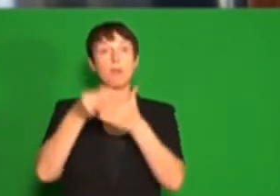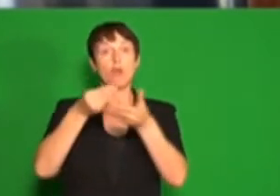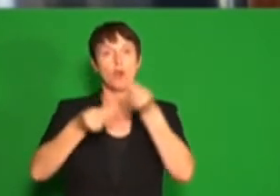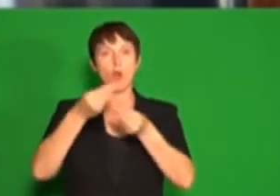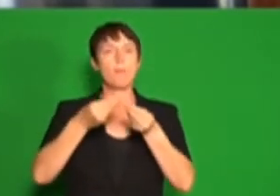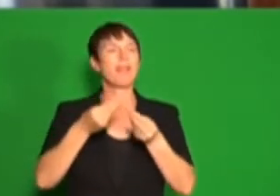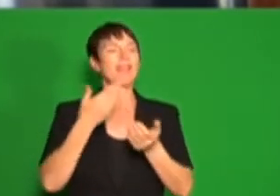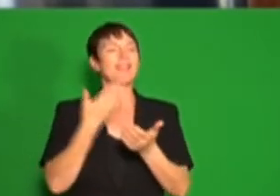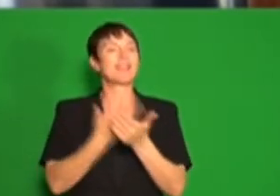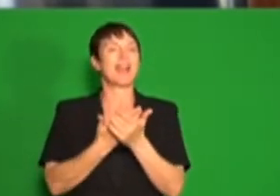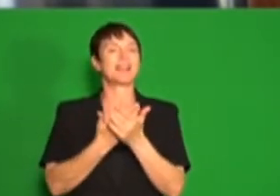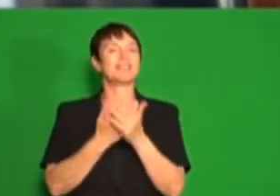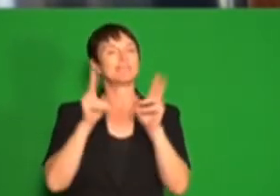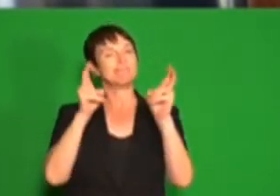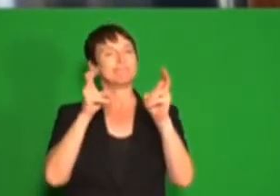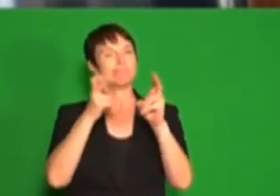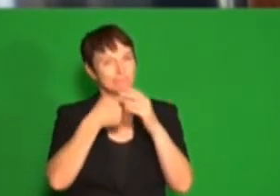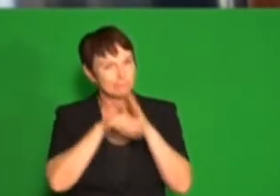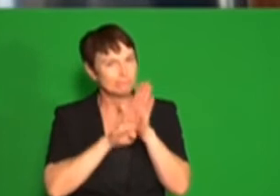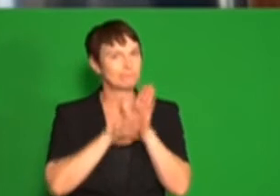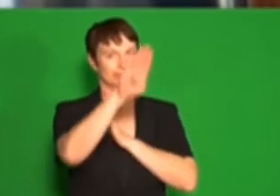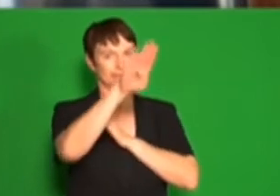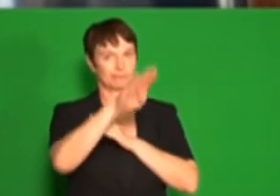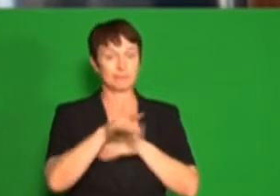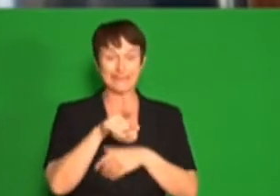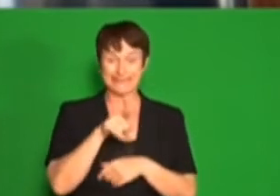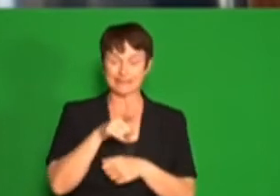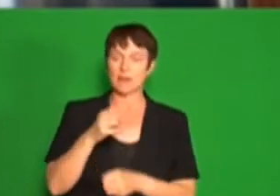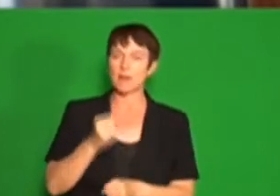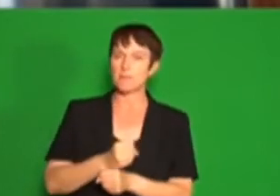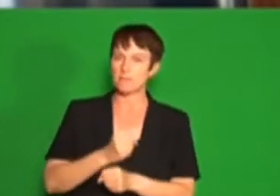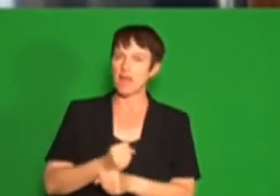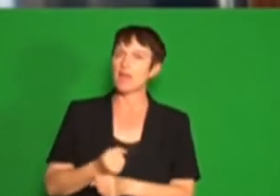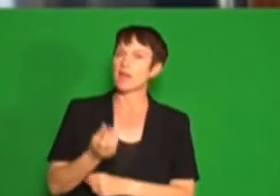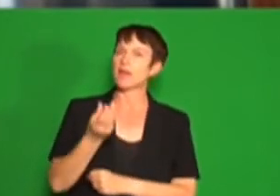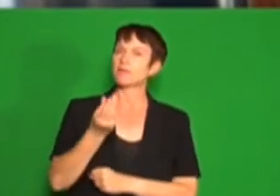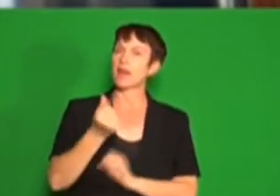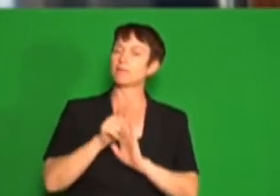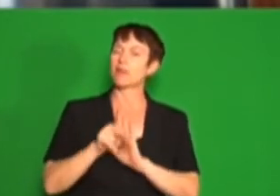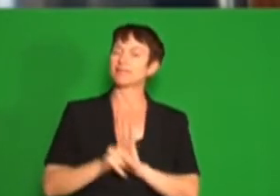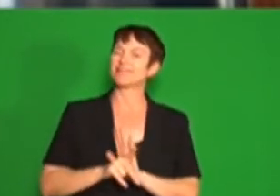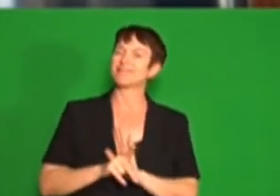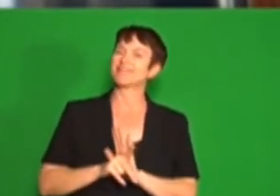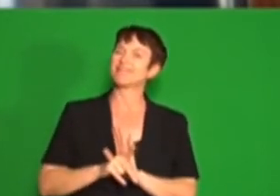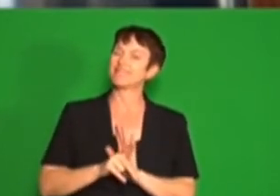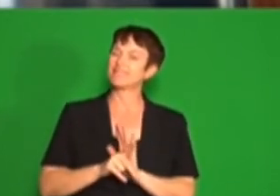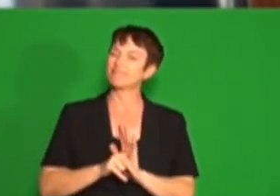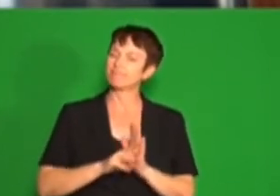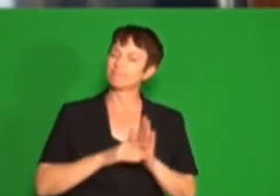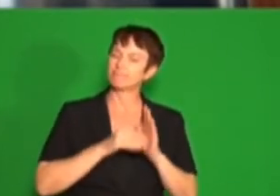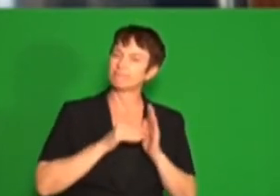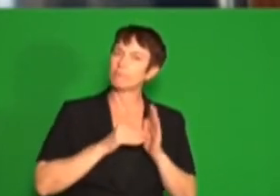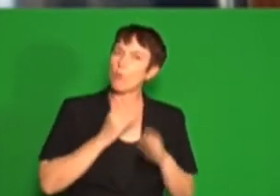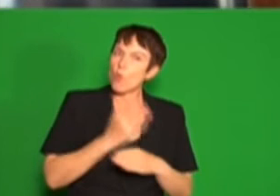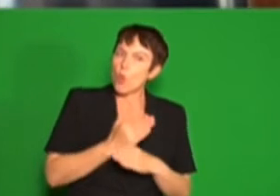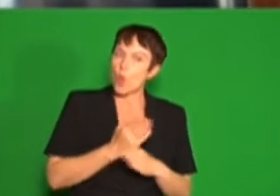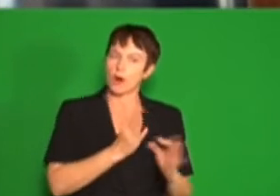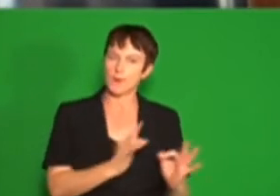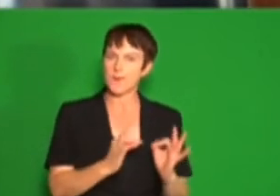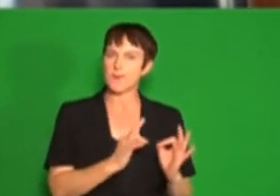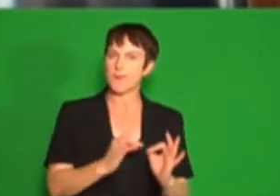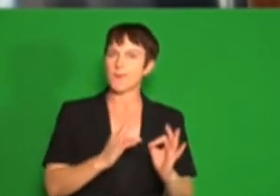Such steps will enhance the effectiveness of monetary policy and its transmission to